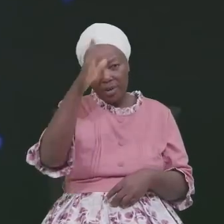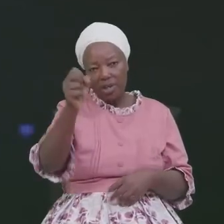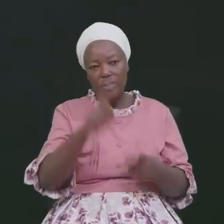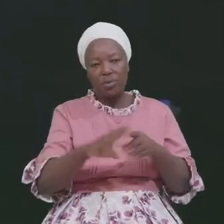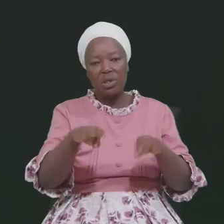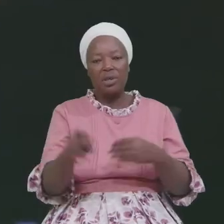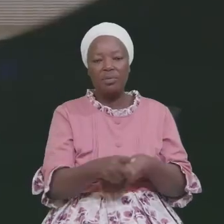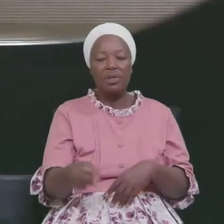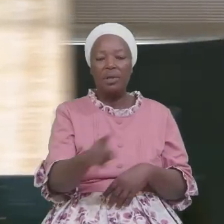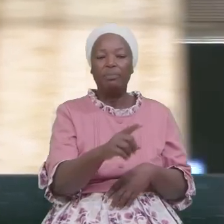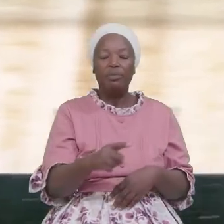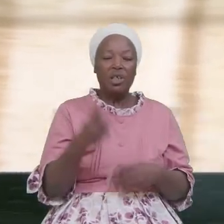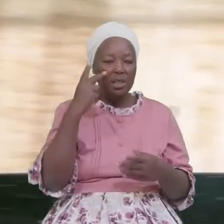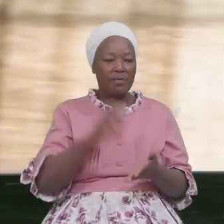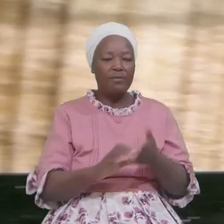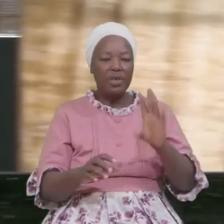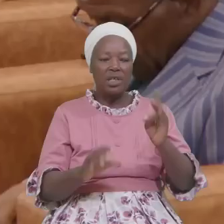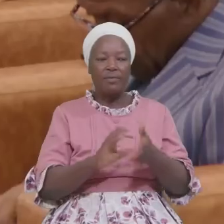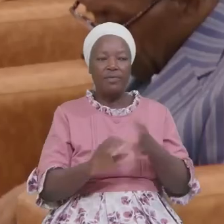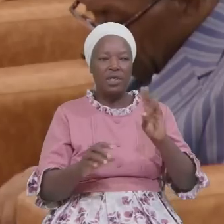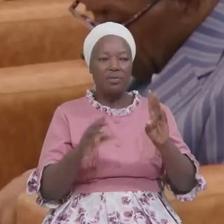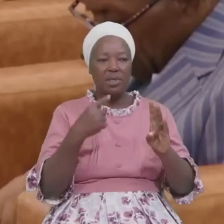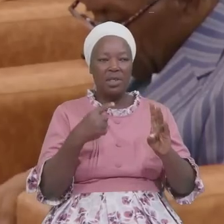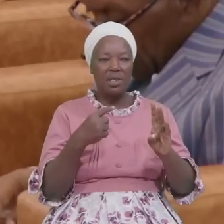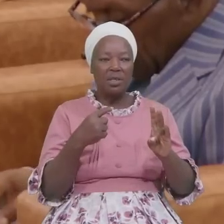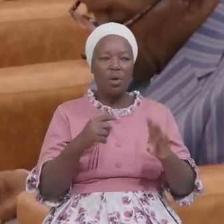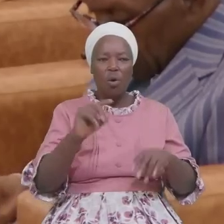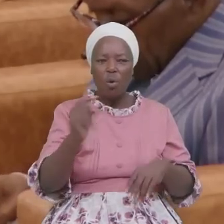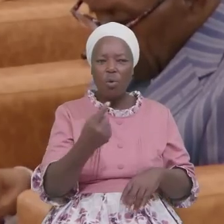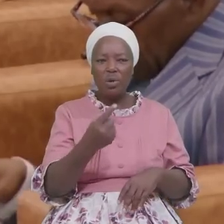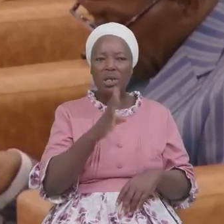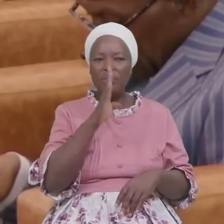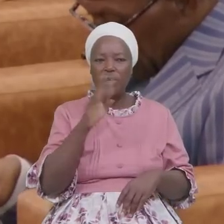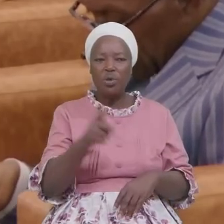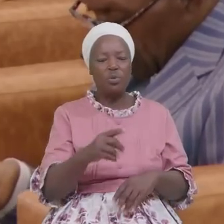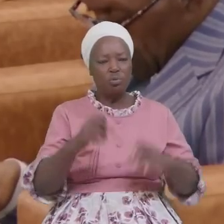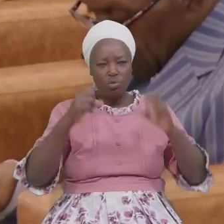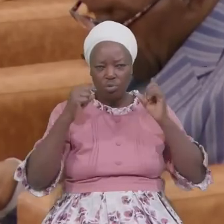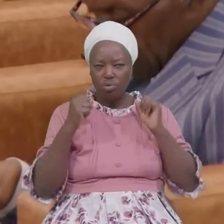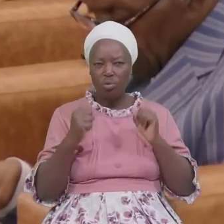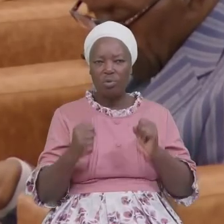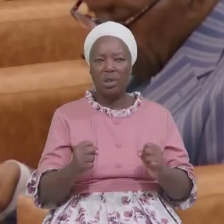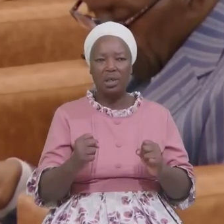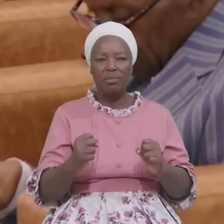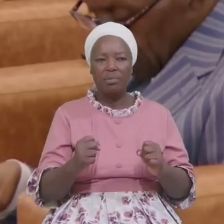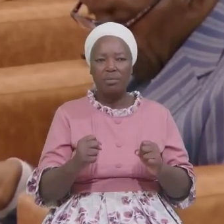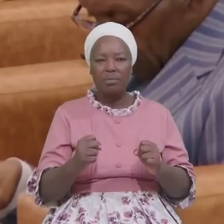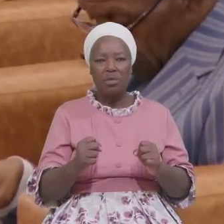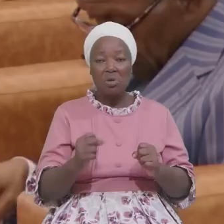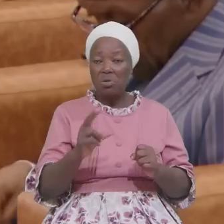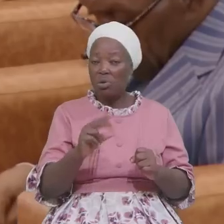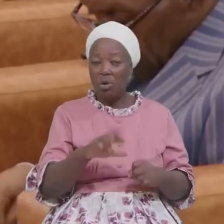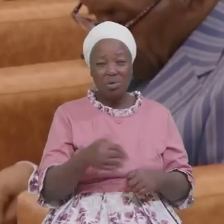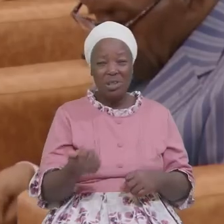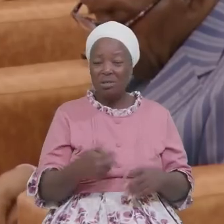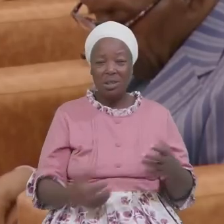them. Look at verse 7. In verse 7 it says, only be thou strong. No other challenge.